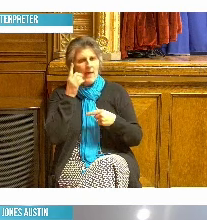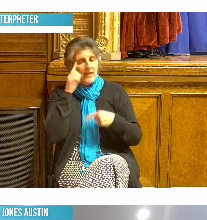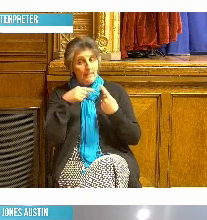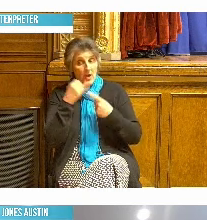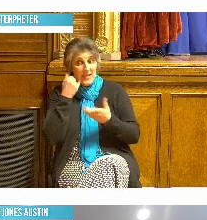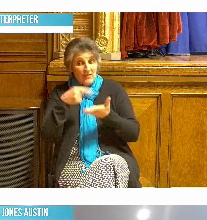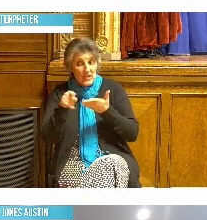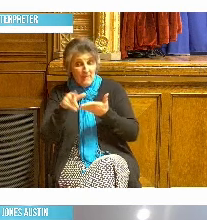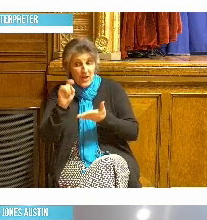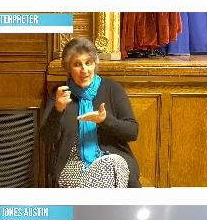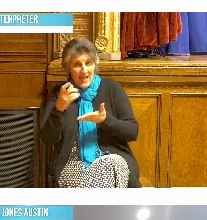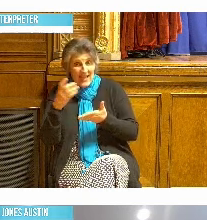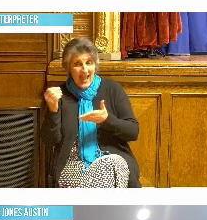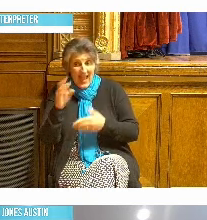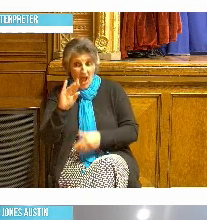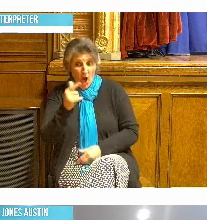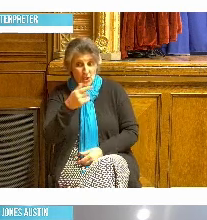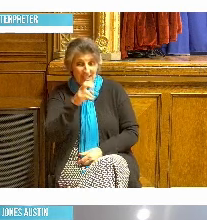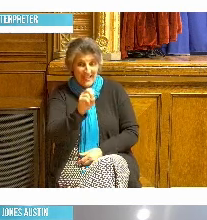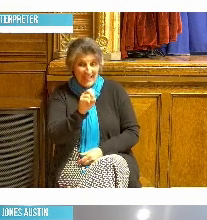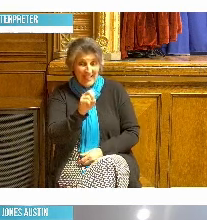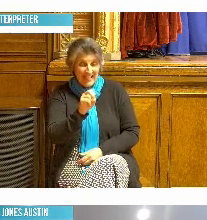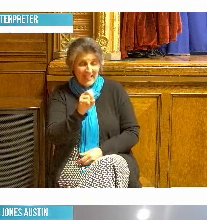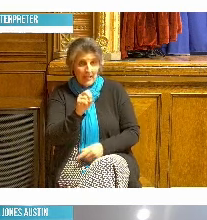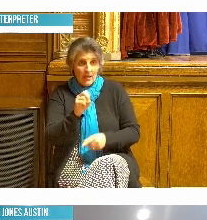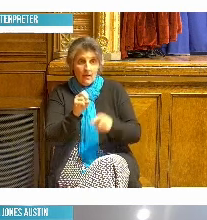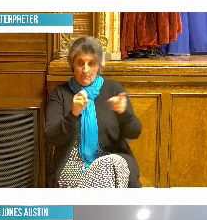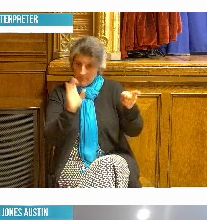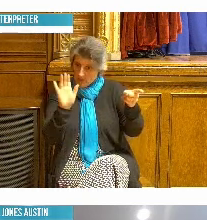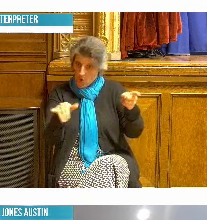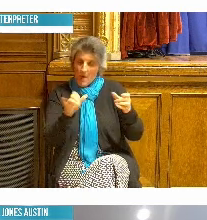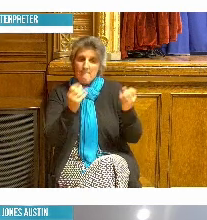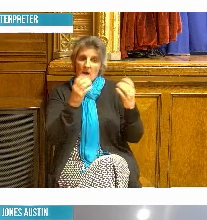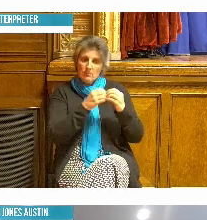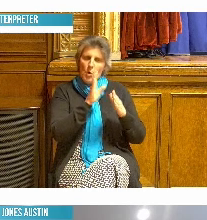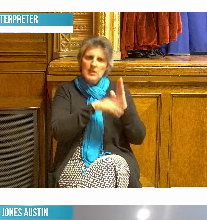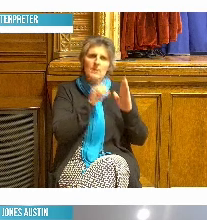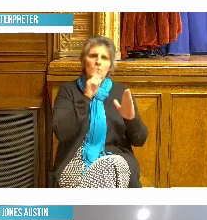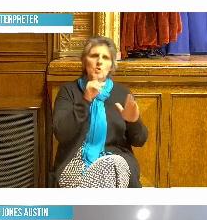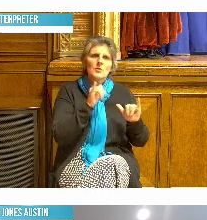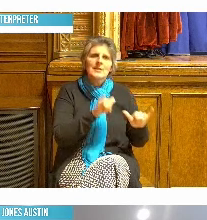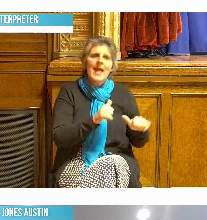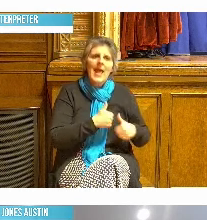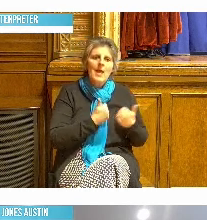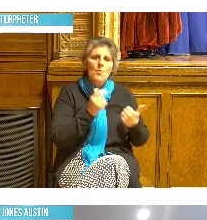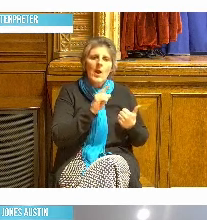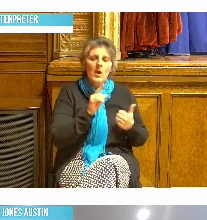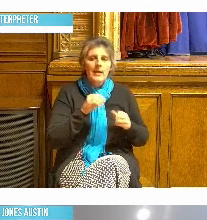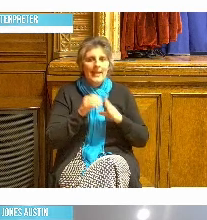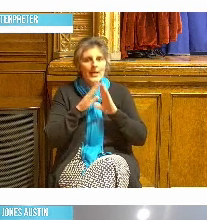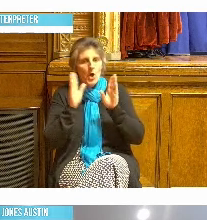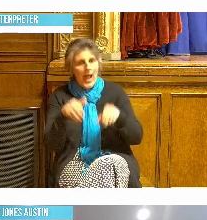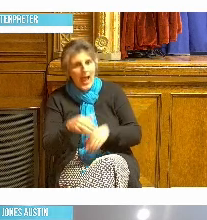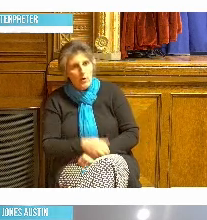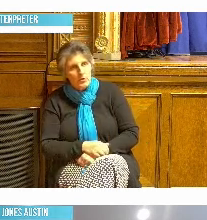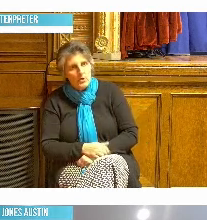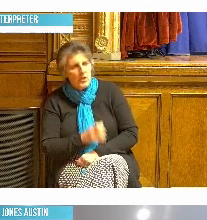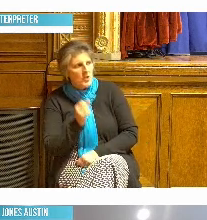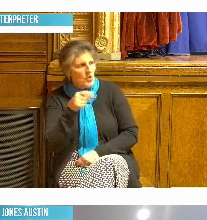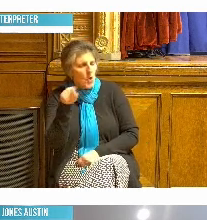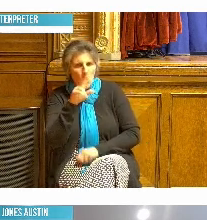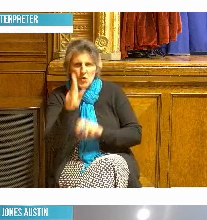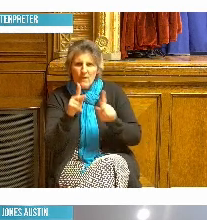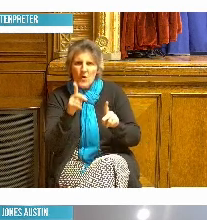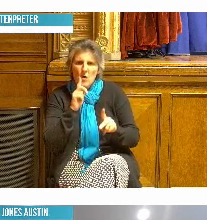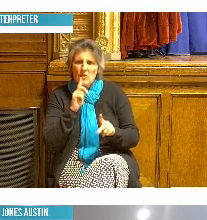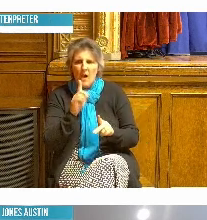paid her taxes in RG&E, much cheaper for her to stay where? In her house. So you folks are